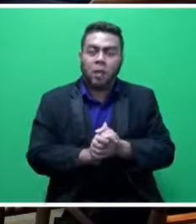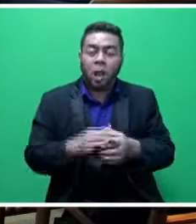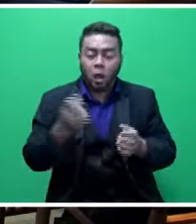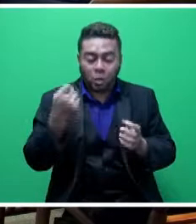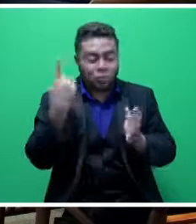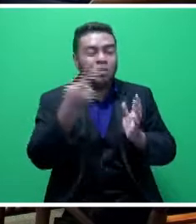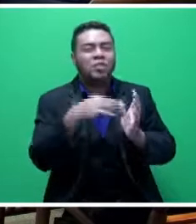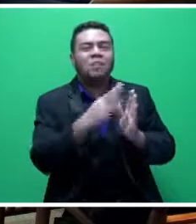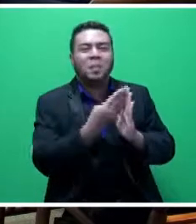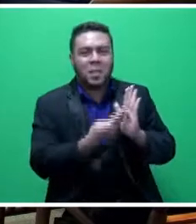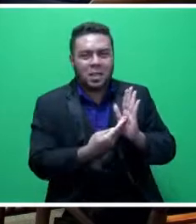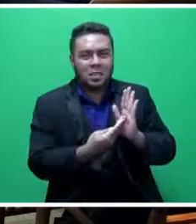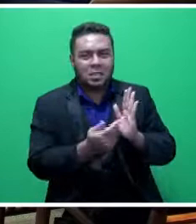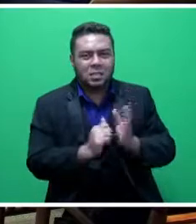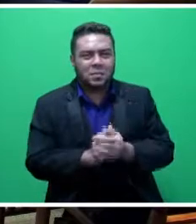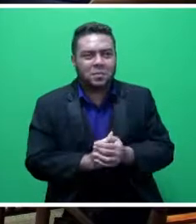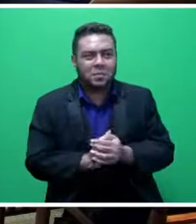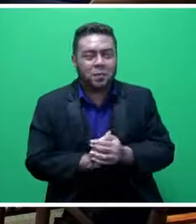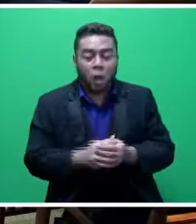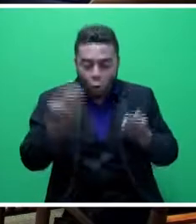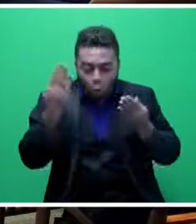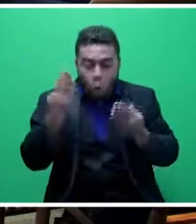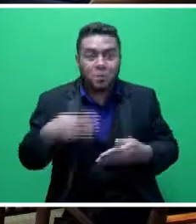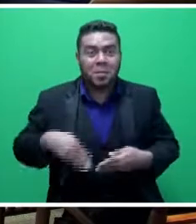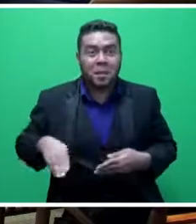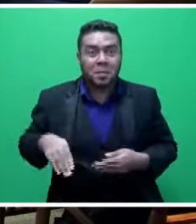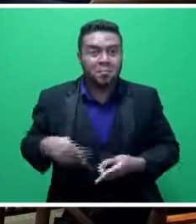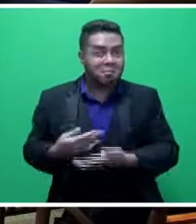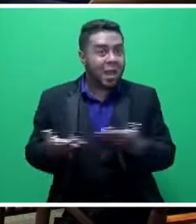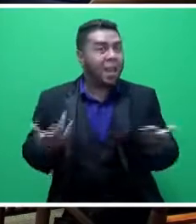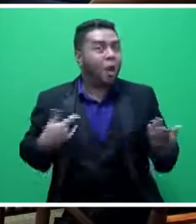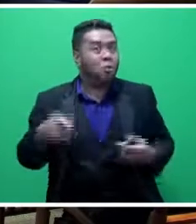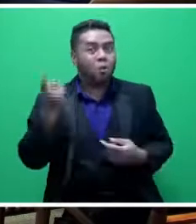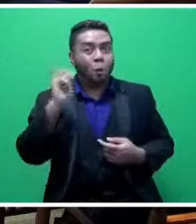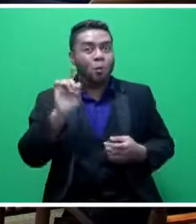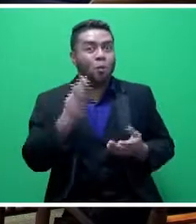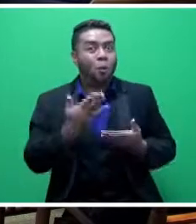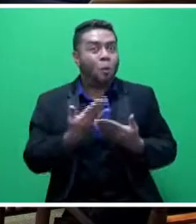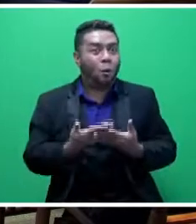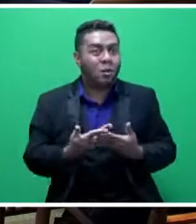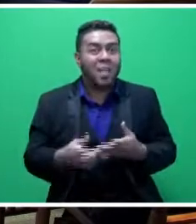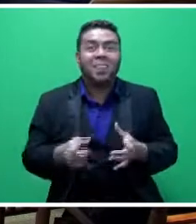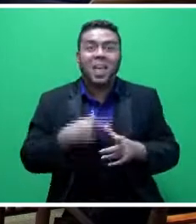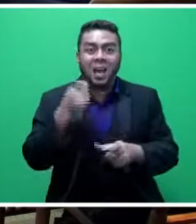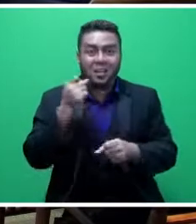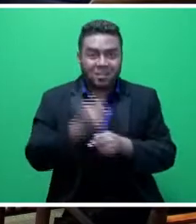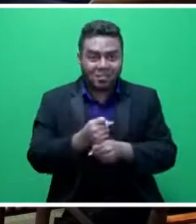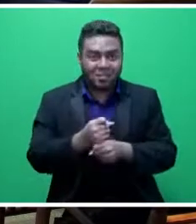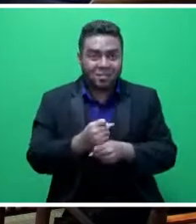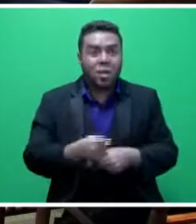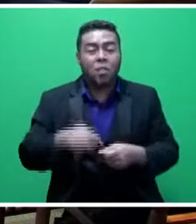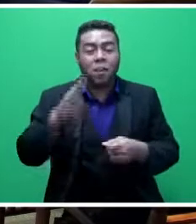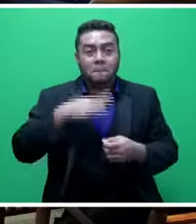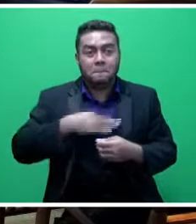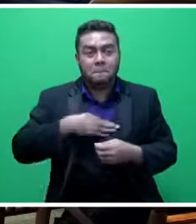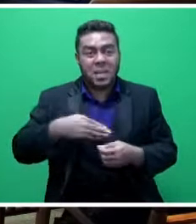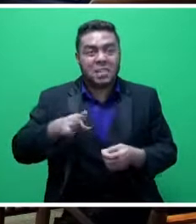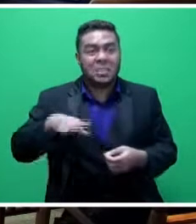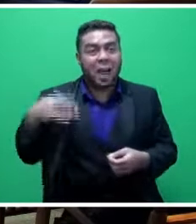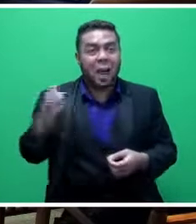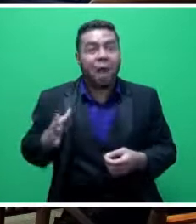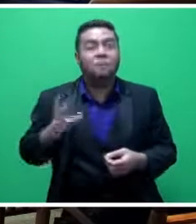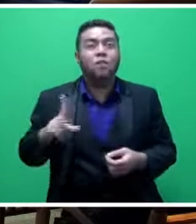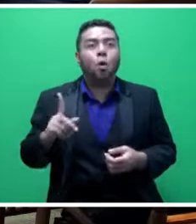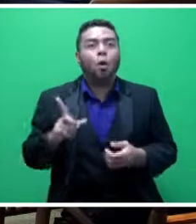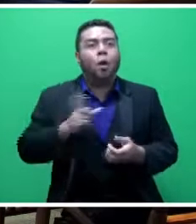Consideration of bills. Honourable members, I now call upon the Attorney General and Minister for Economy,